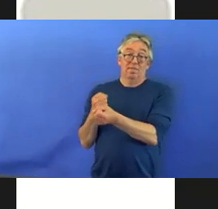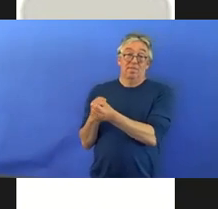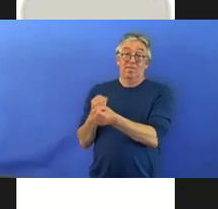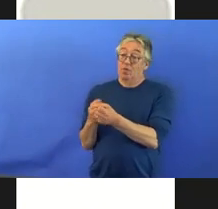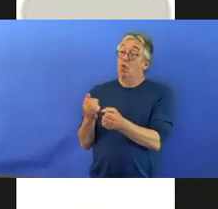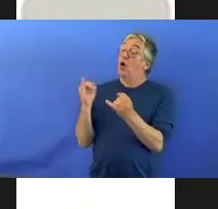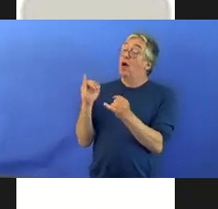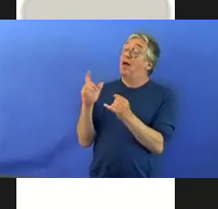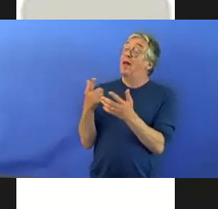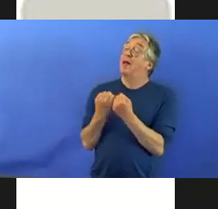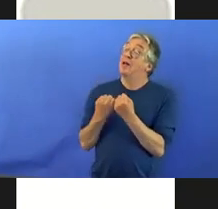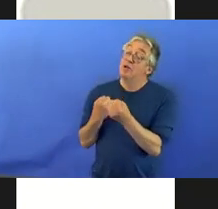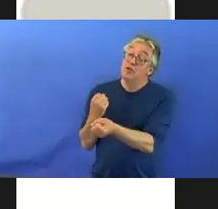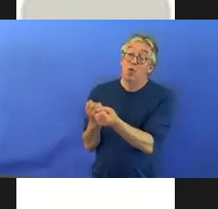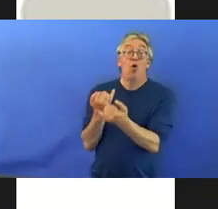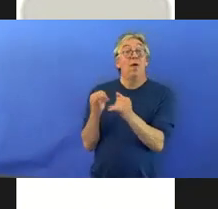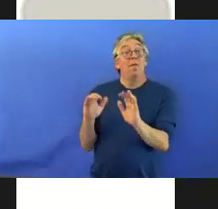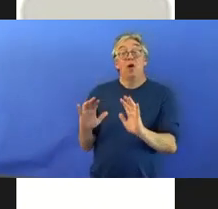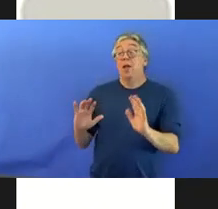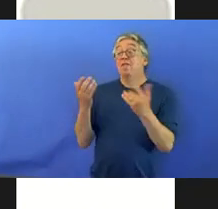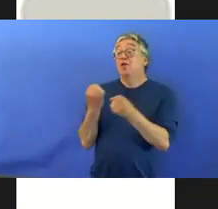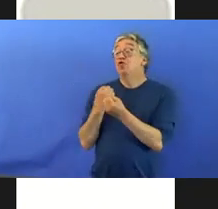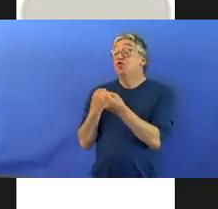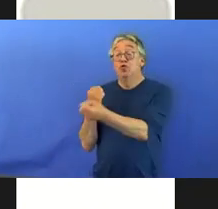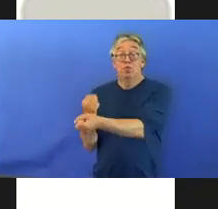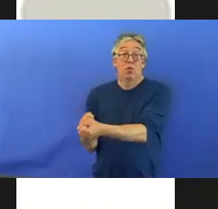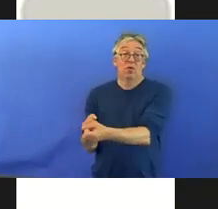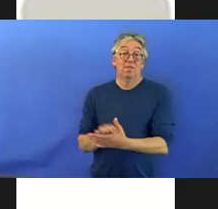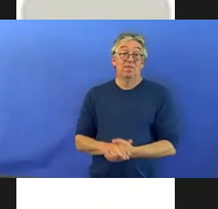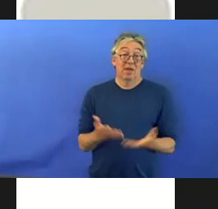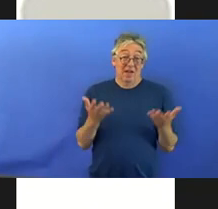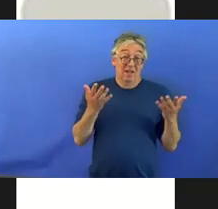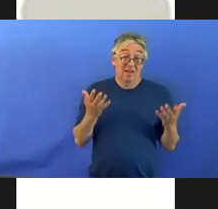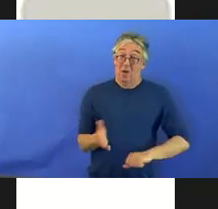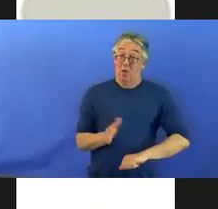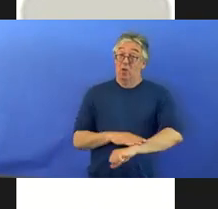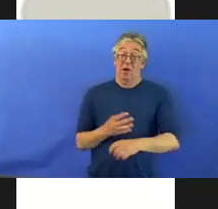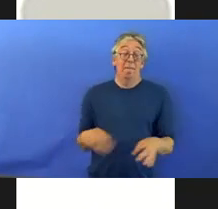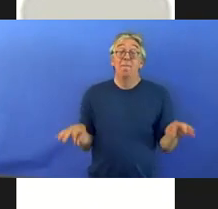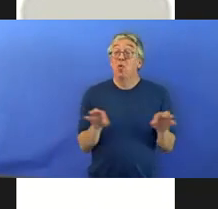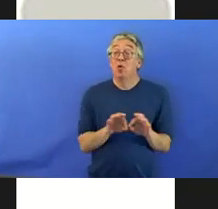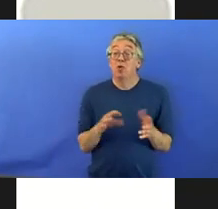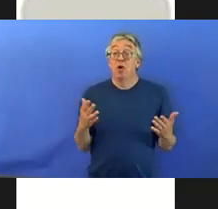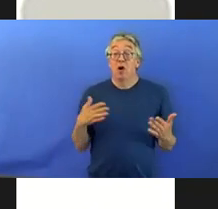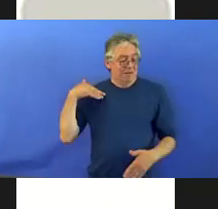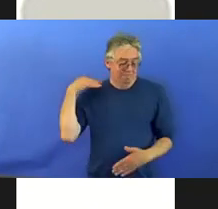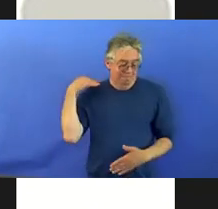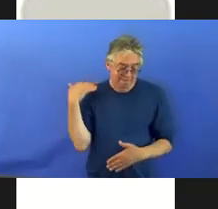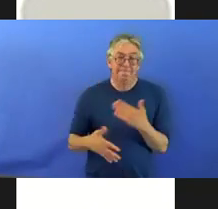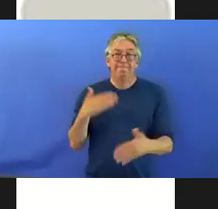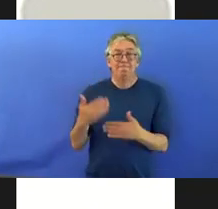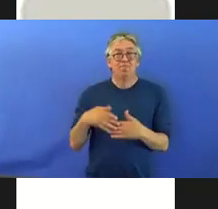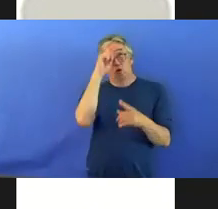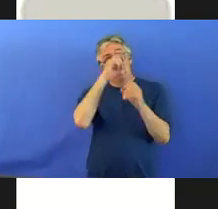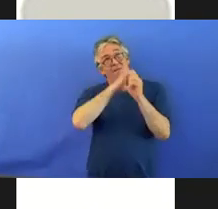pandemic. Thus, it is critically important than ever to move forward to achieve our mission, to